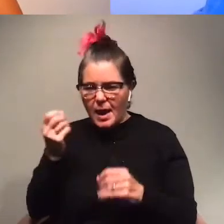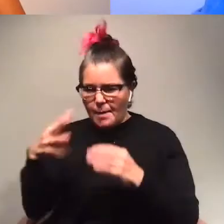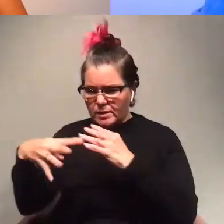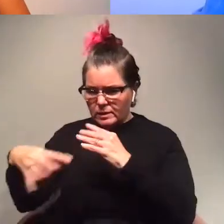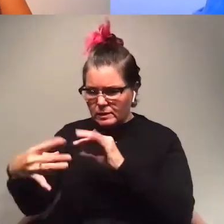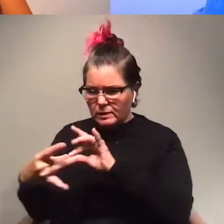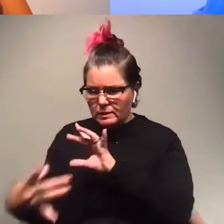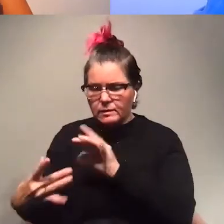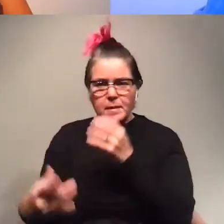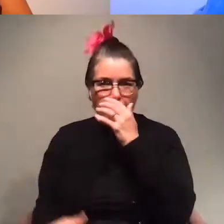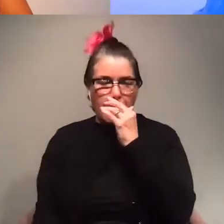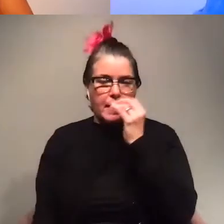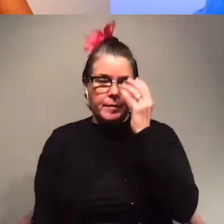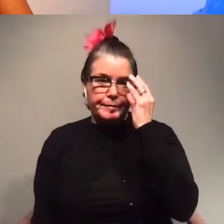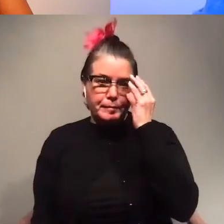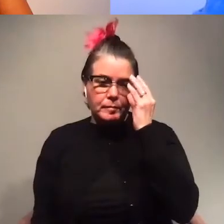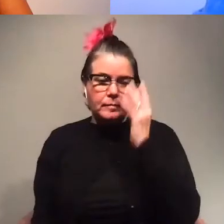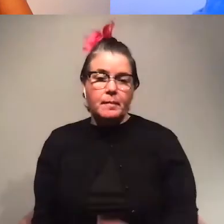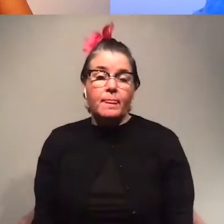solvent. Or